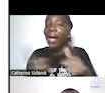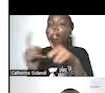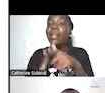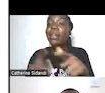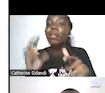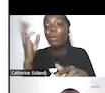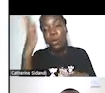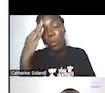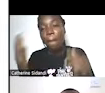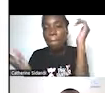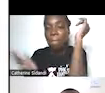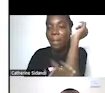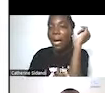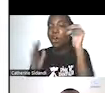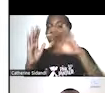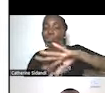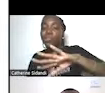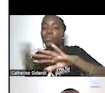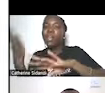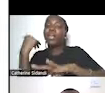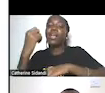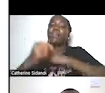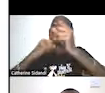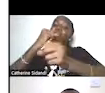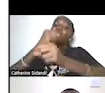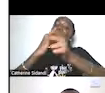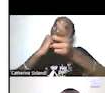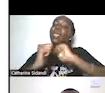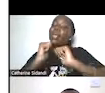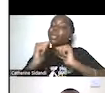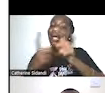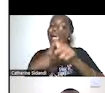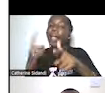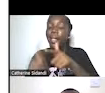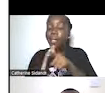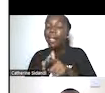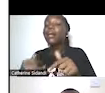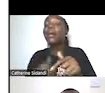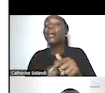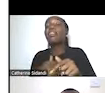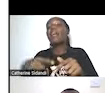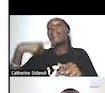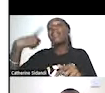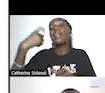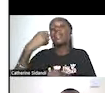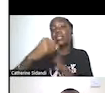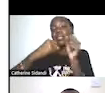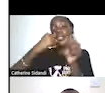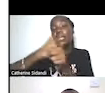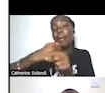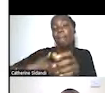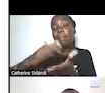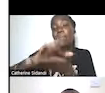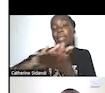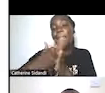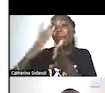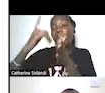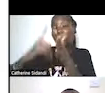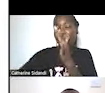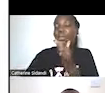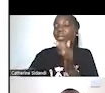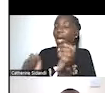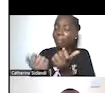of your last 1 year. Then when it comes now to predictive analytics, we're trying to see that next year, what can I become with whatever has happened?